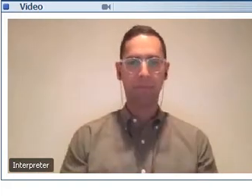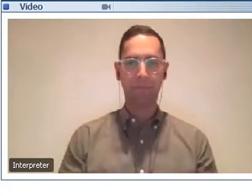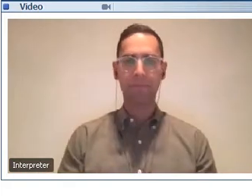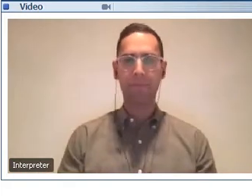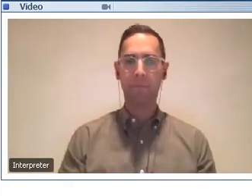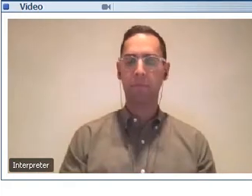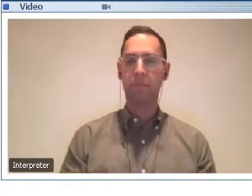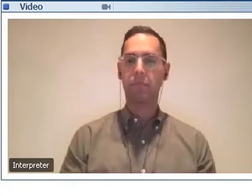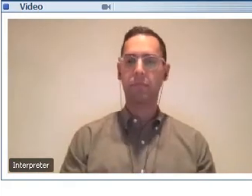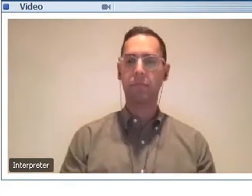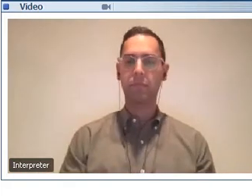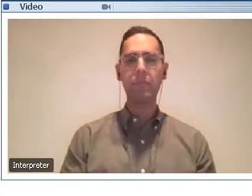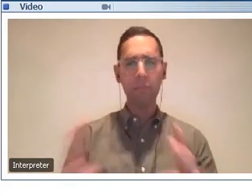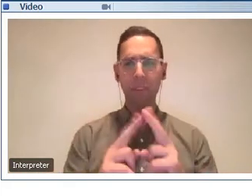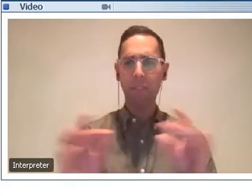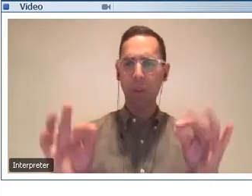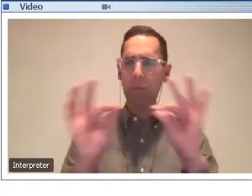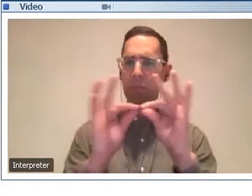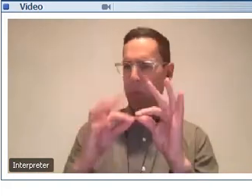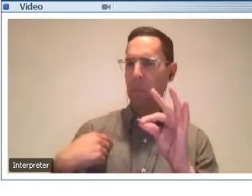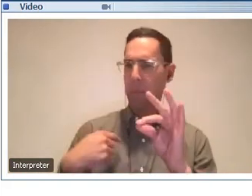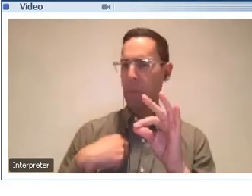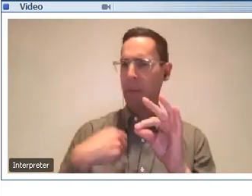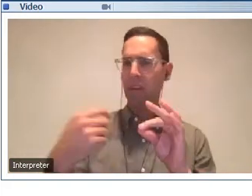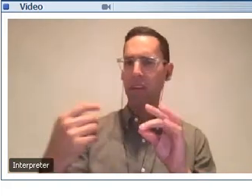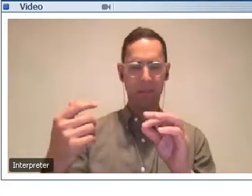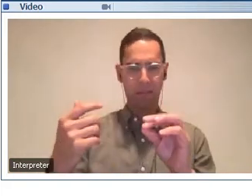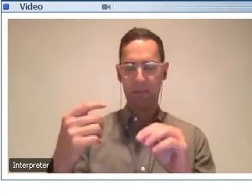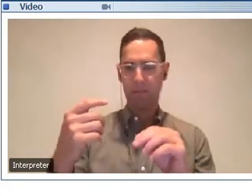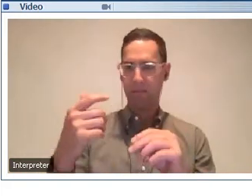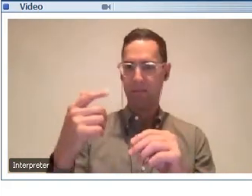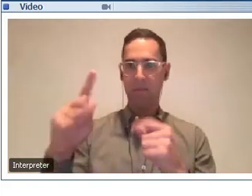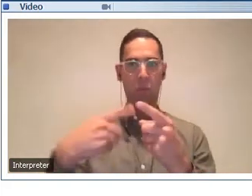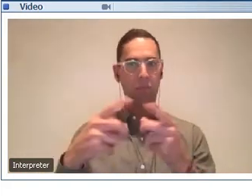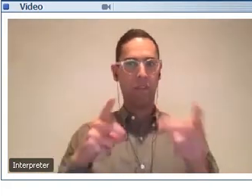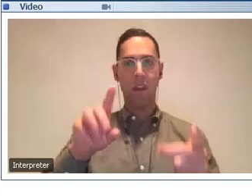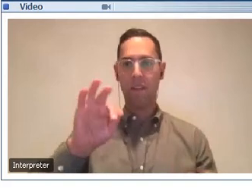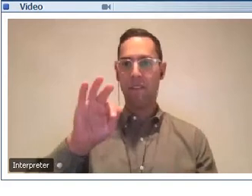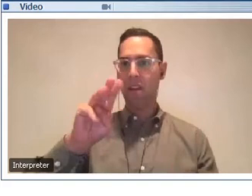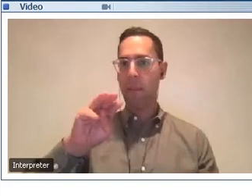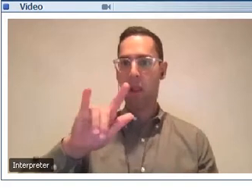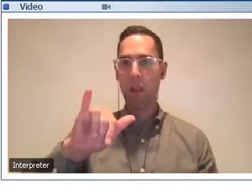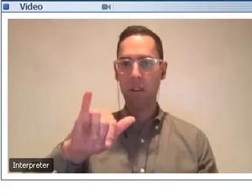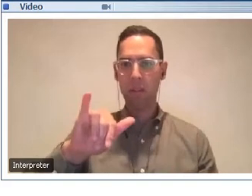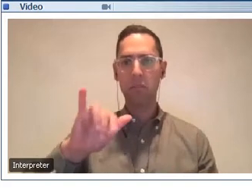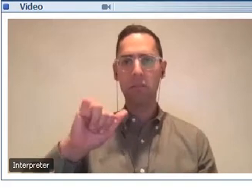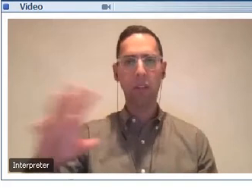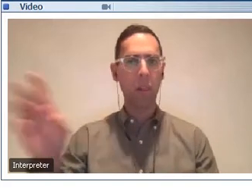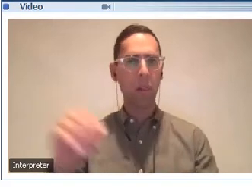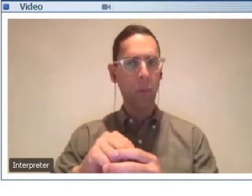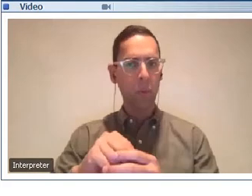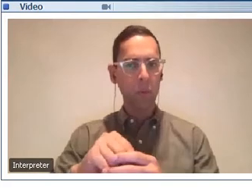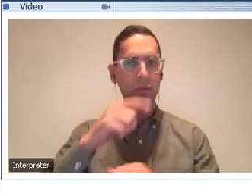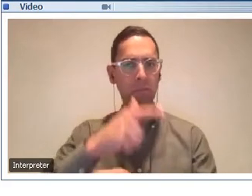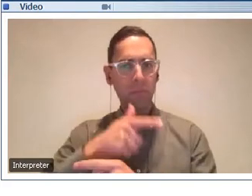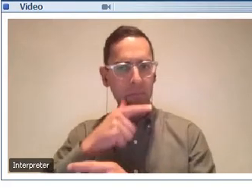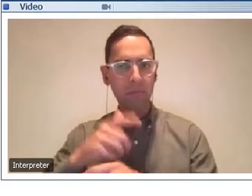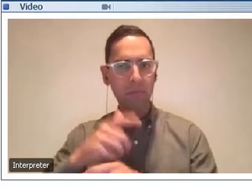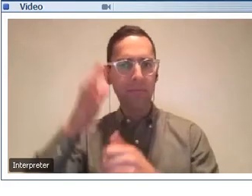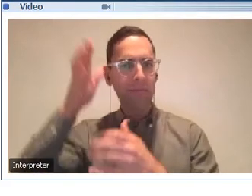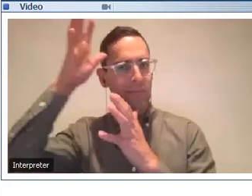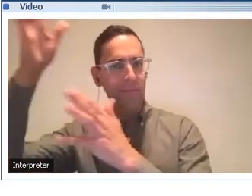very clear that we view families inclusively and that policies should recognize these existing